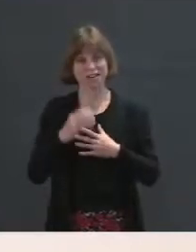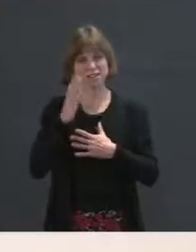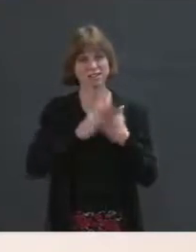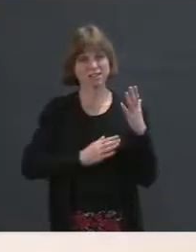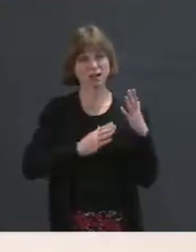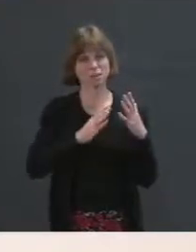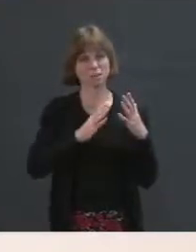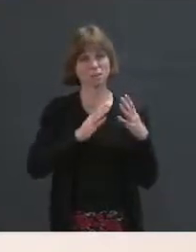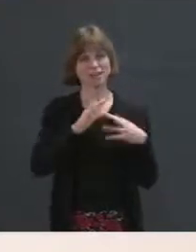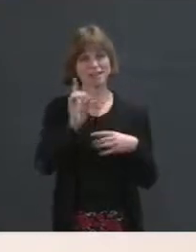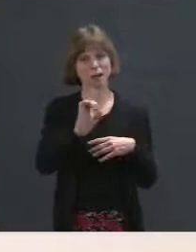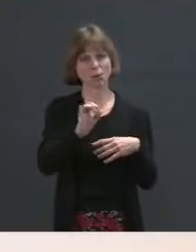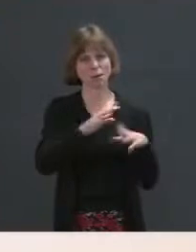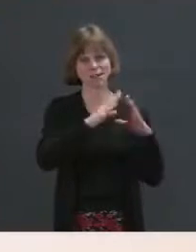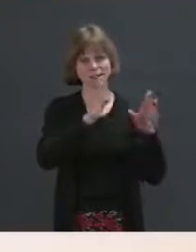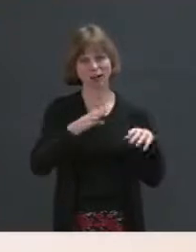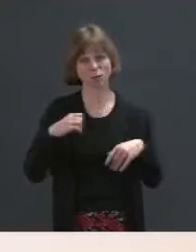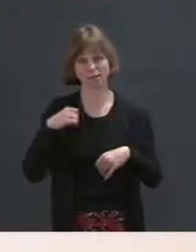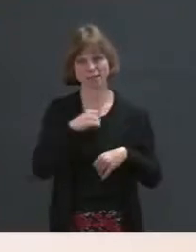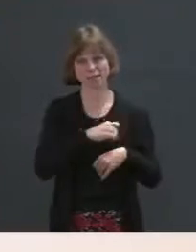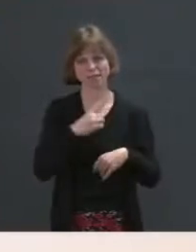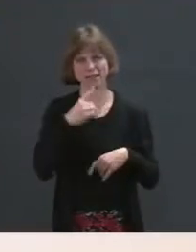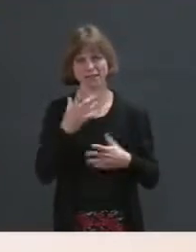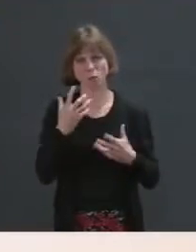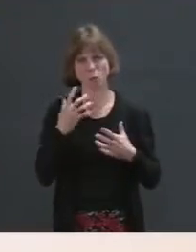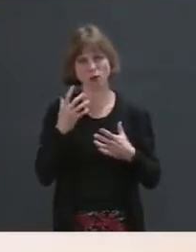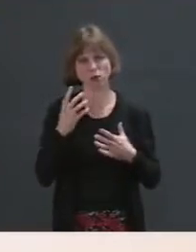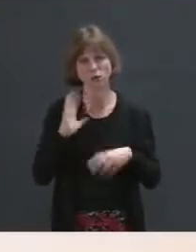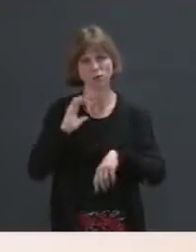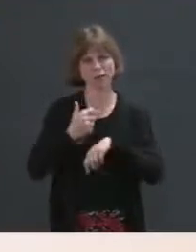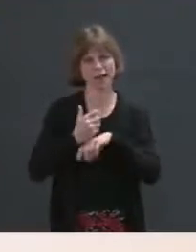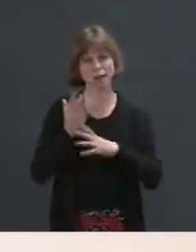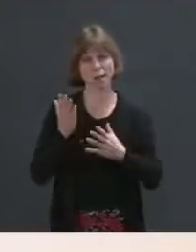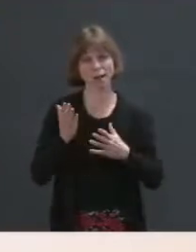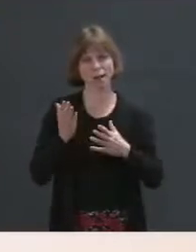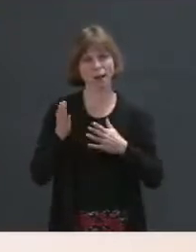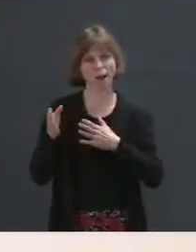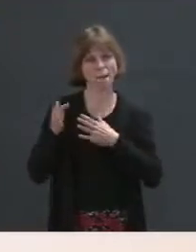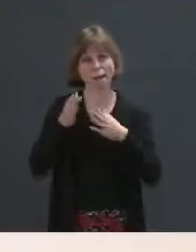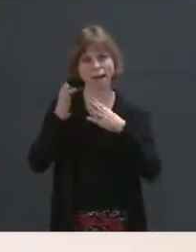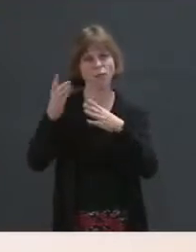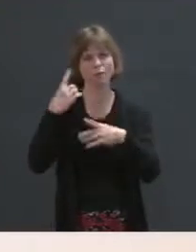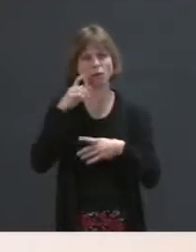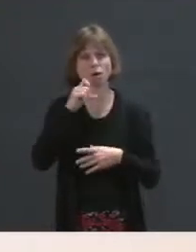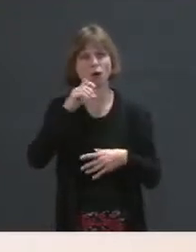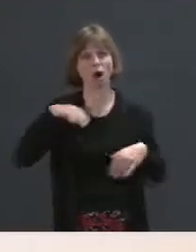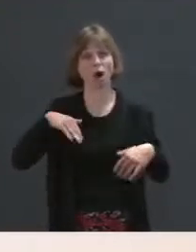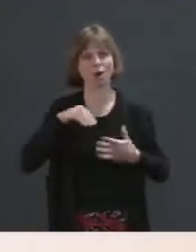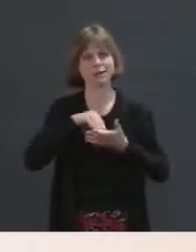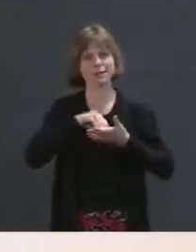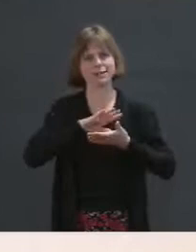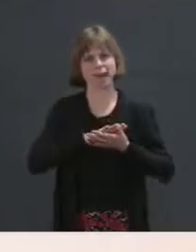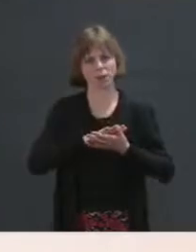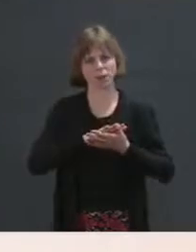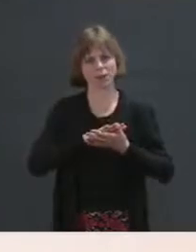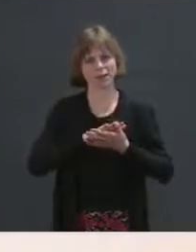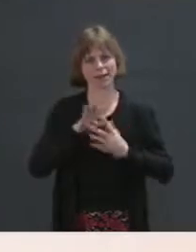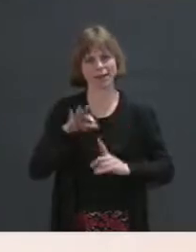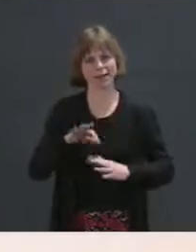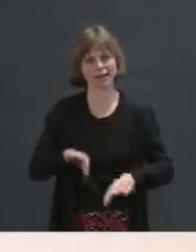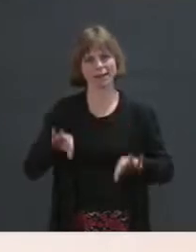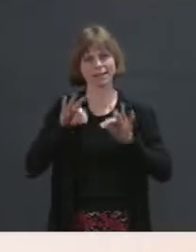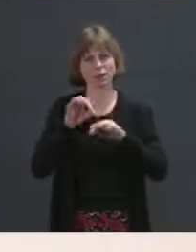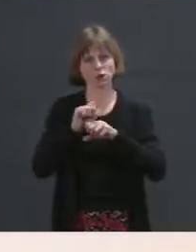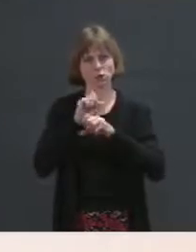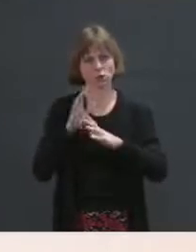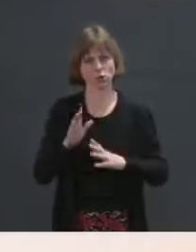the possibility of putting a pathway for undocumented essential workers into a second reconciliation package. Pelosi even said